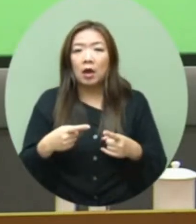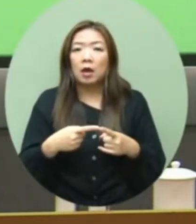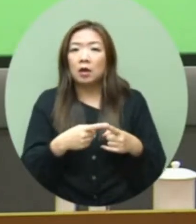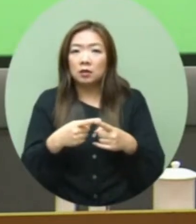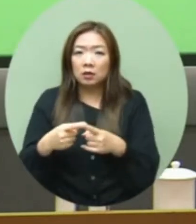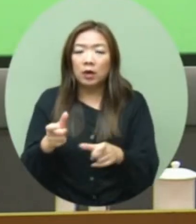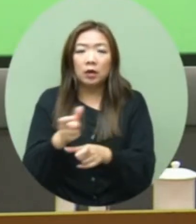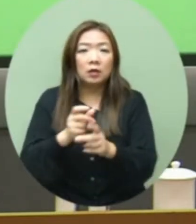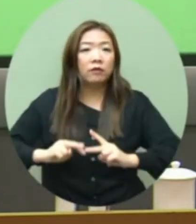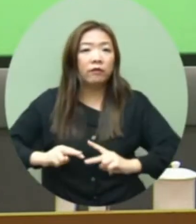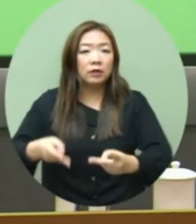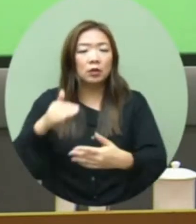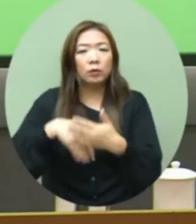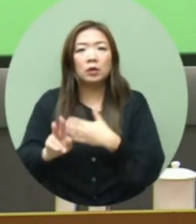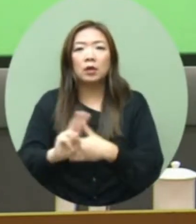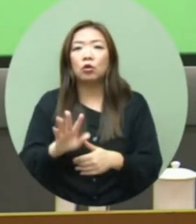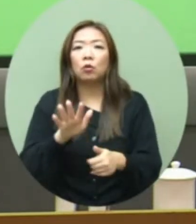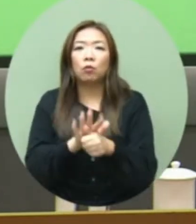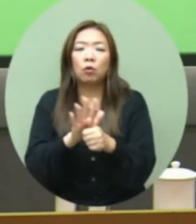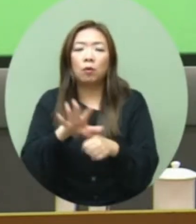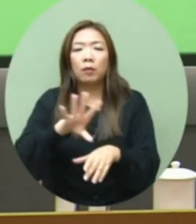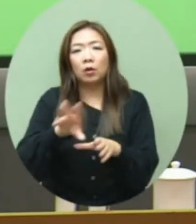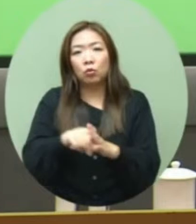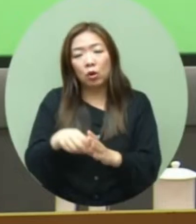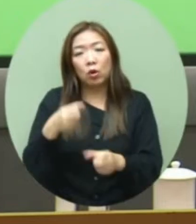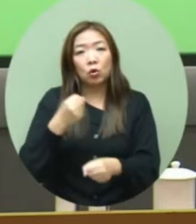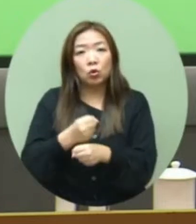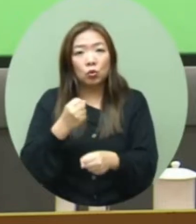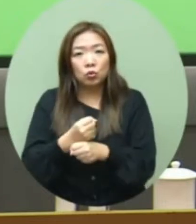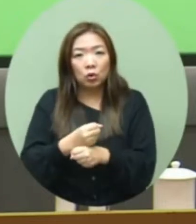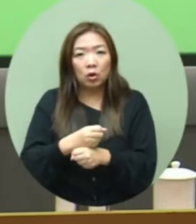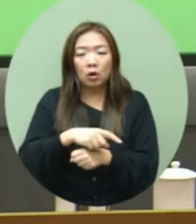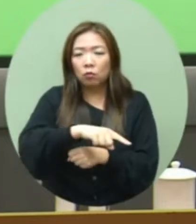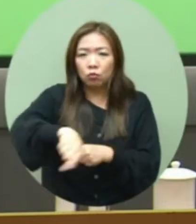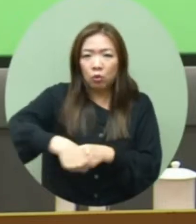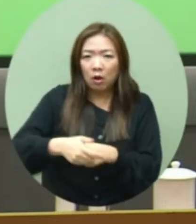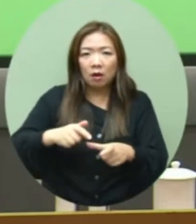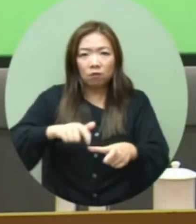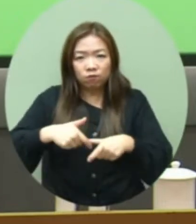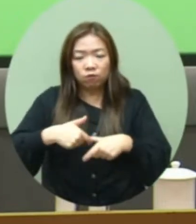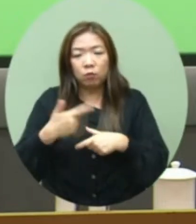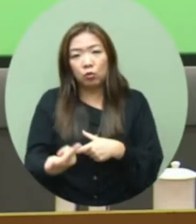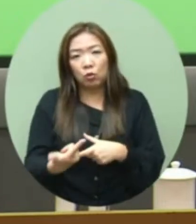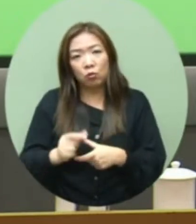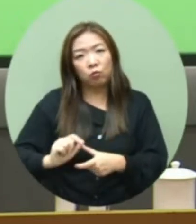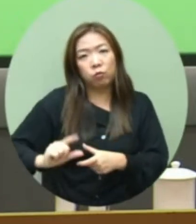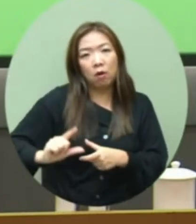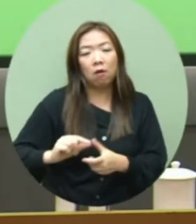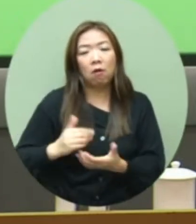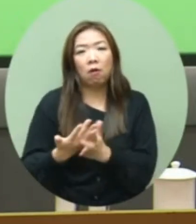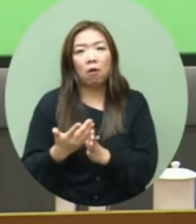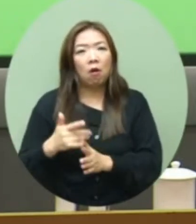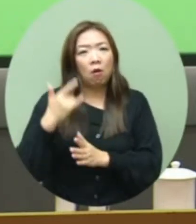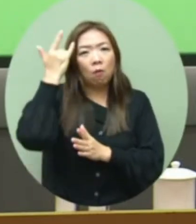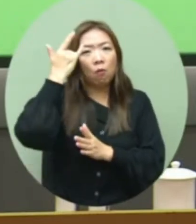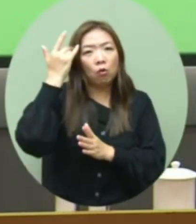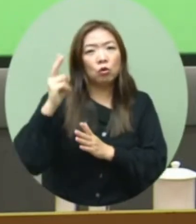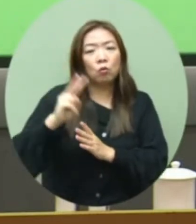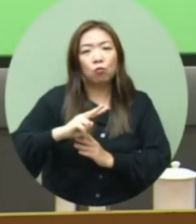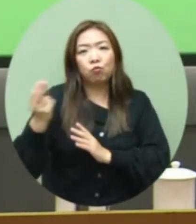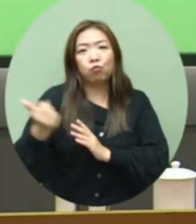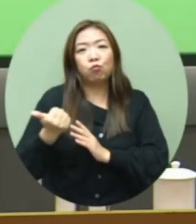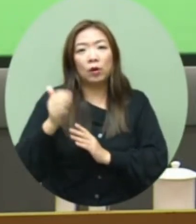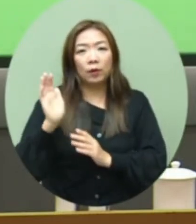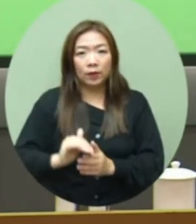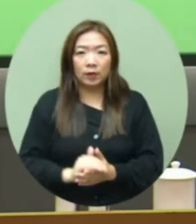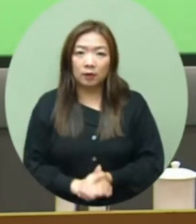implement government policies as well as to benefit the general public. Members of the public